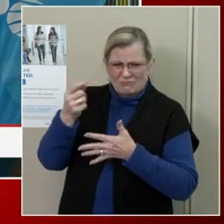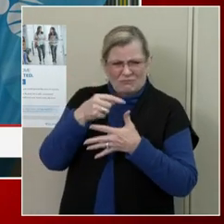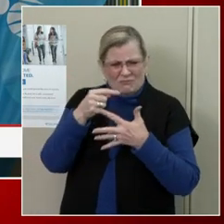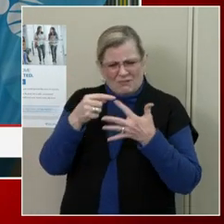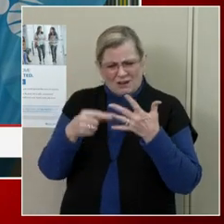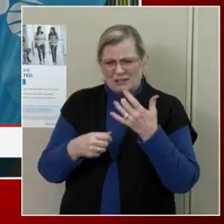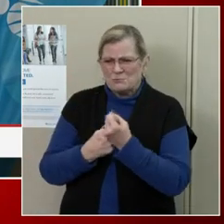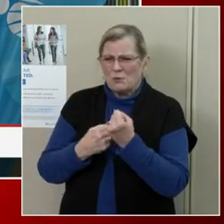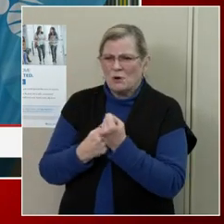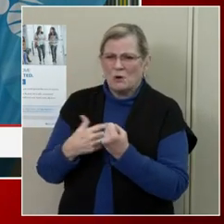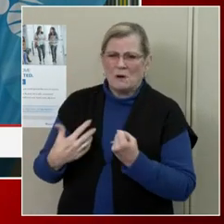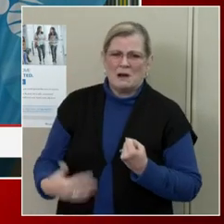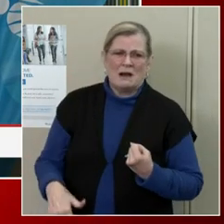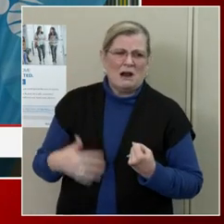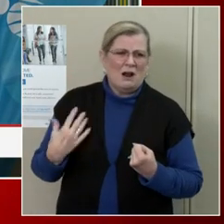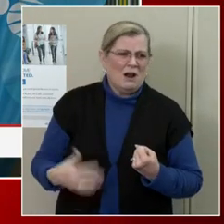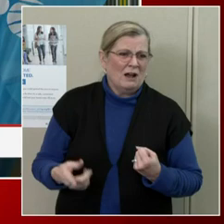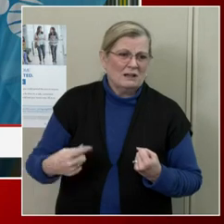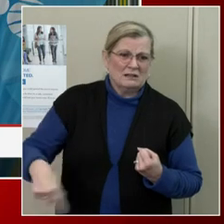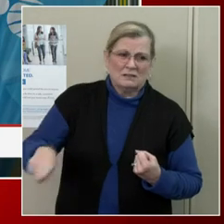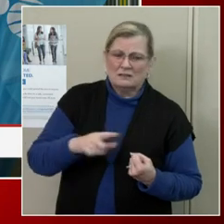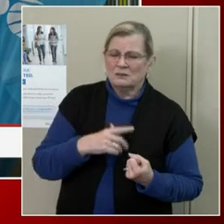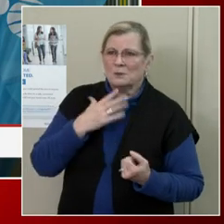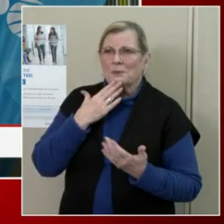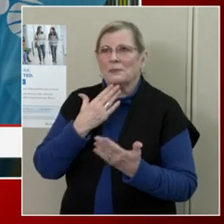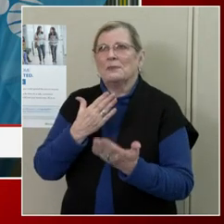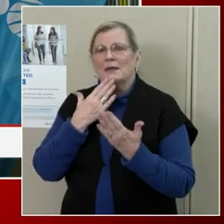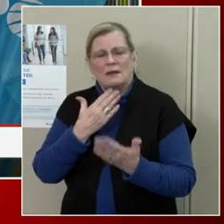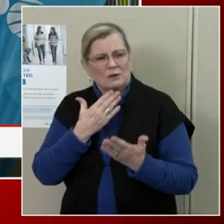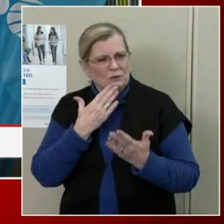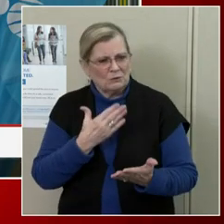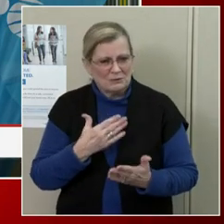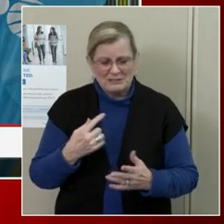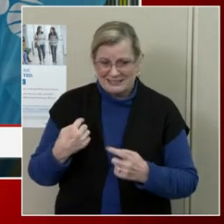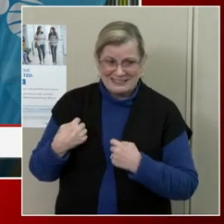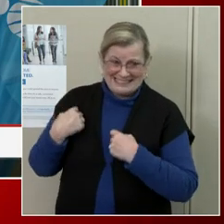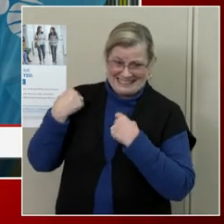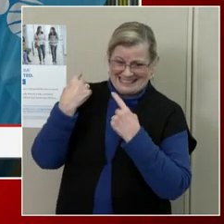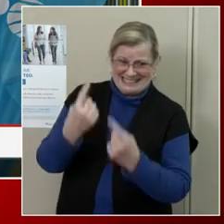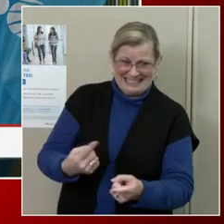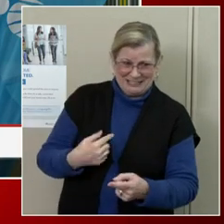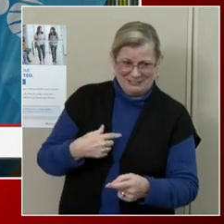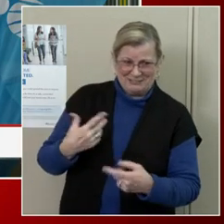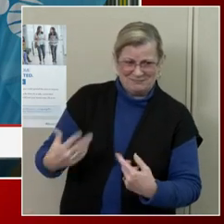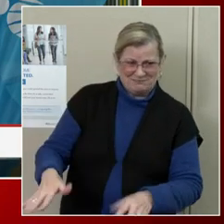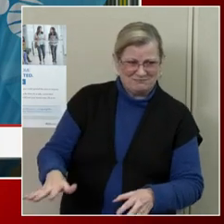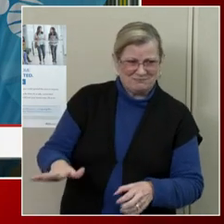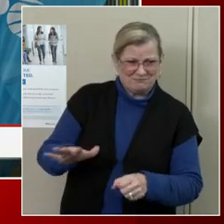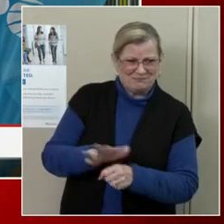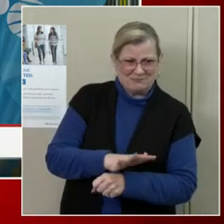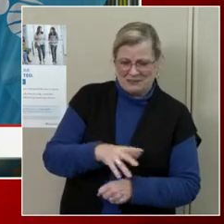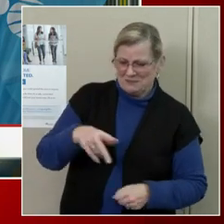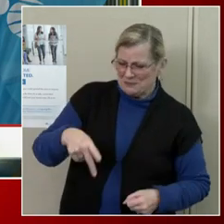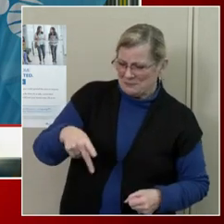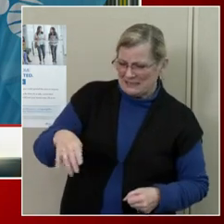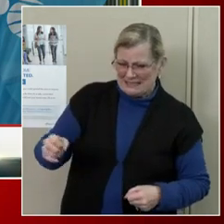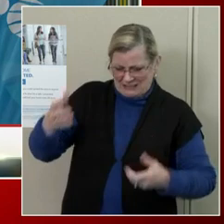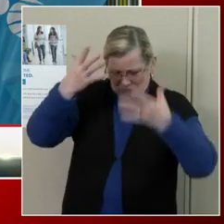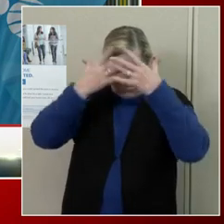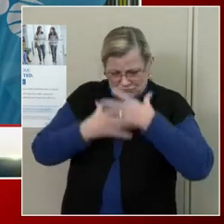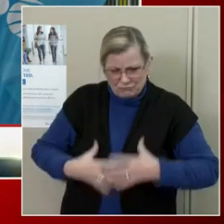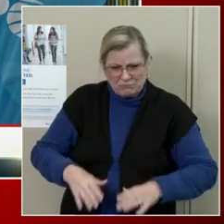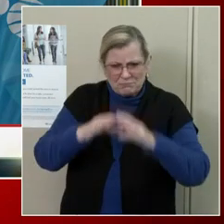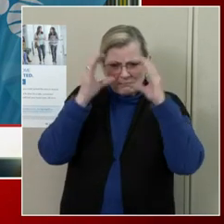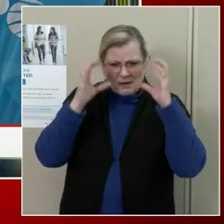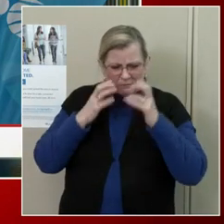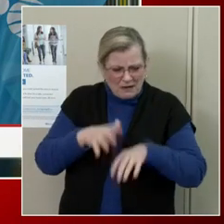you and Dr. Nesbitt, we have not run out of PPE. Our department has been there to continue to serve the visitors and